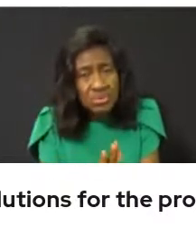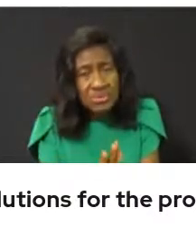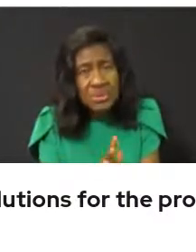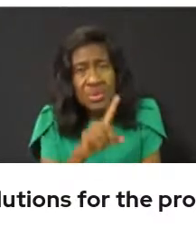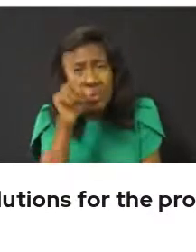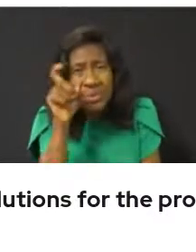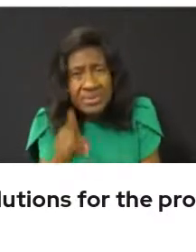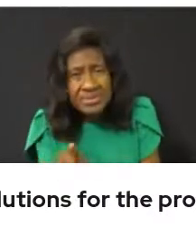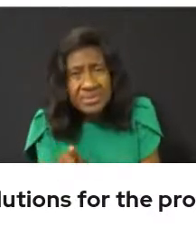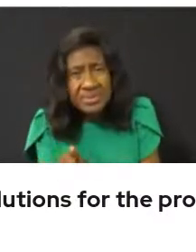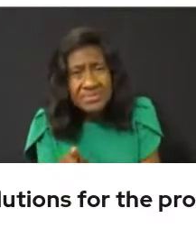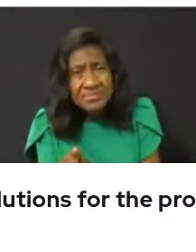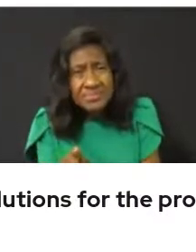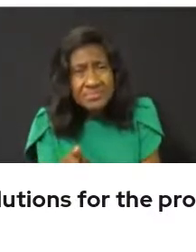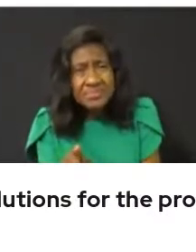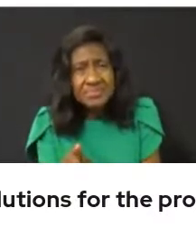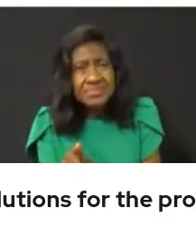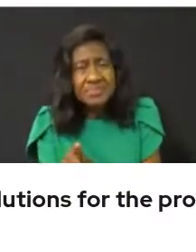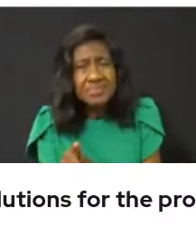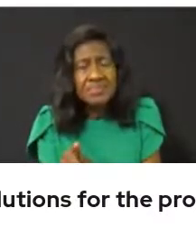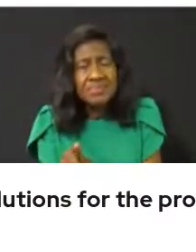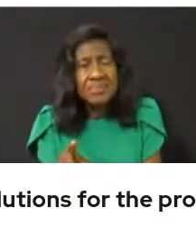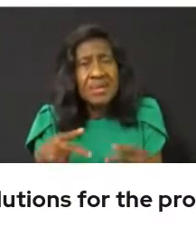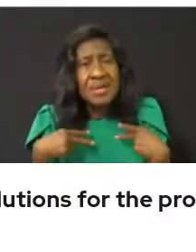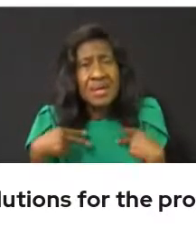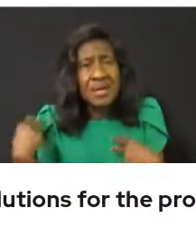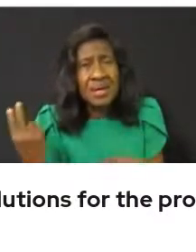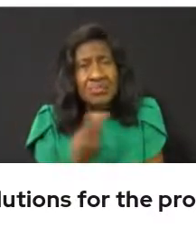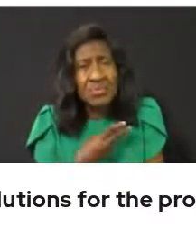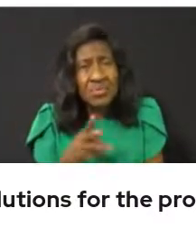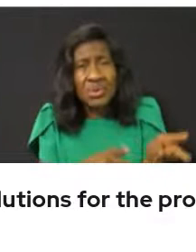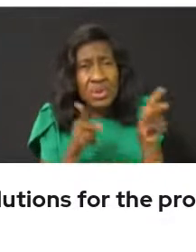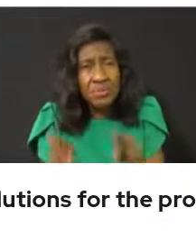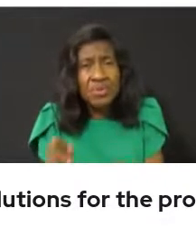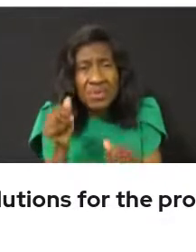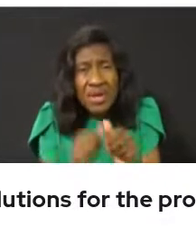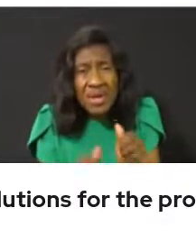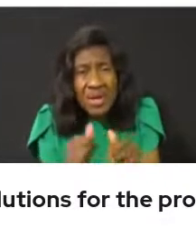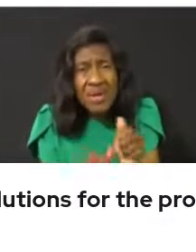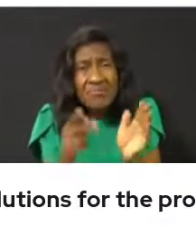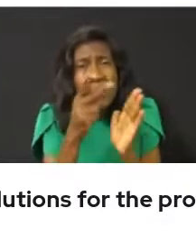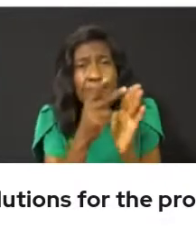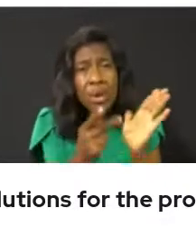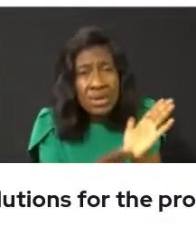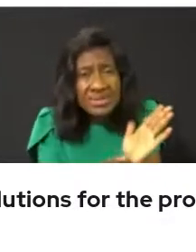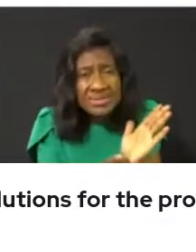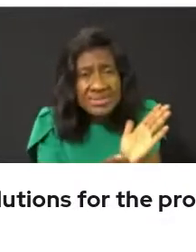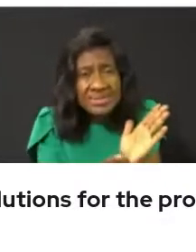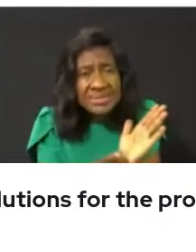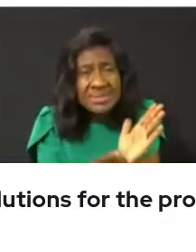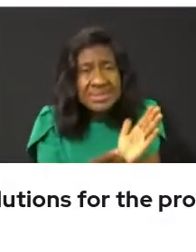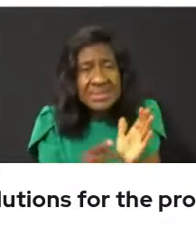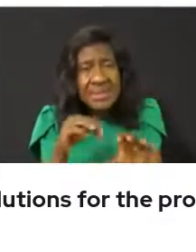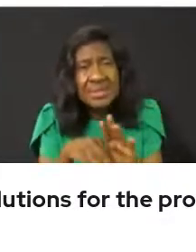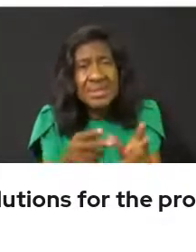every conceivable policy in place to ensure the safety of our